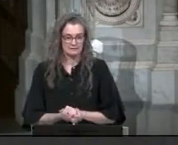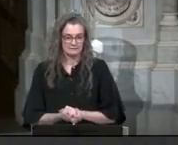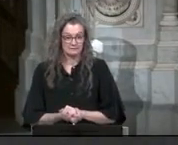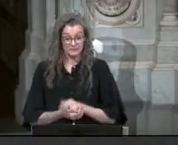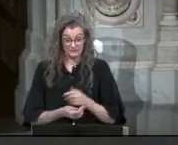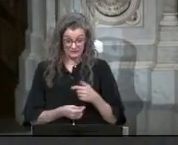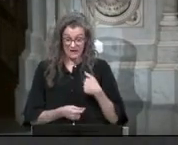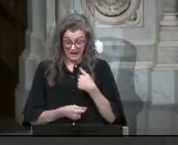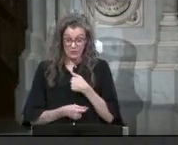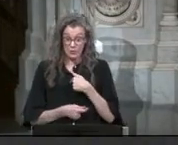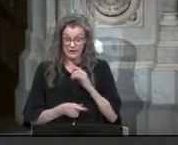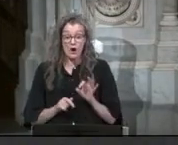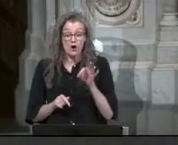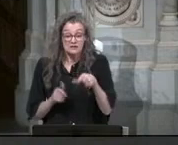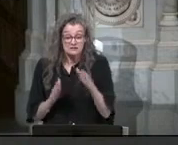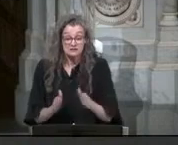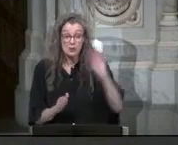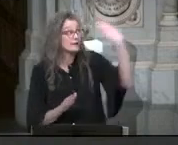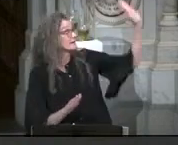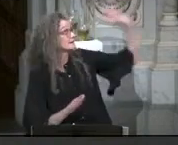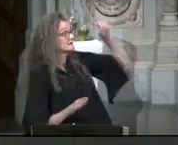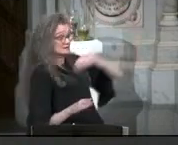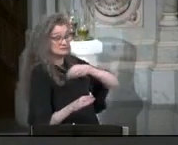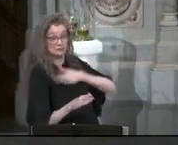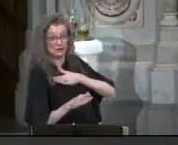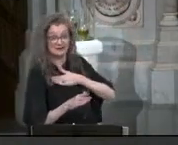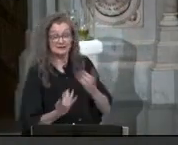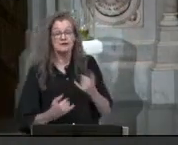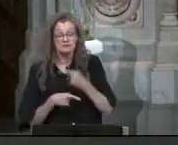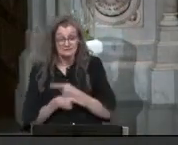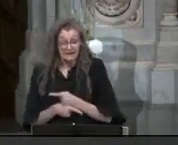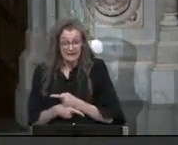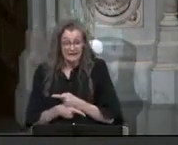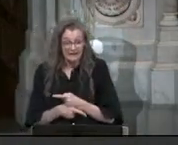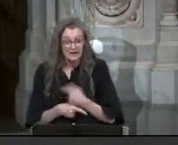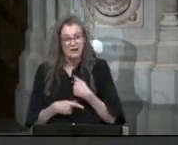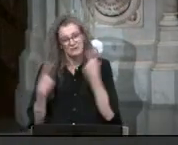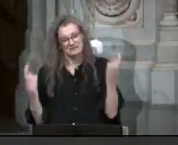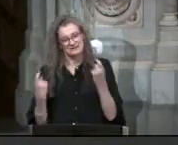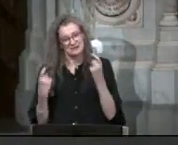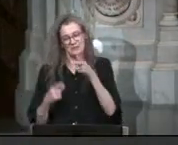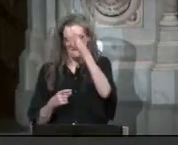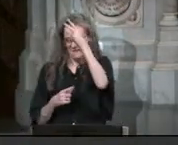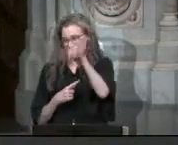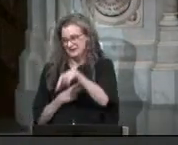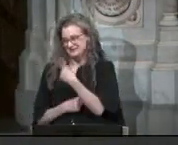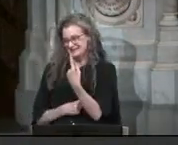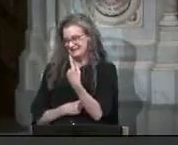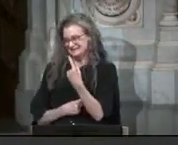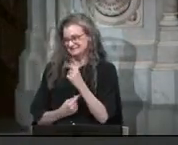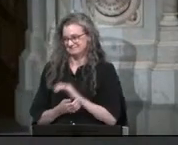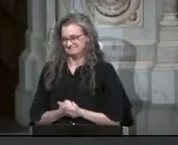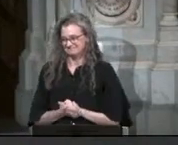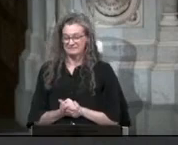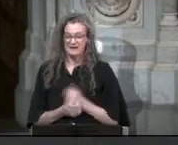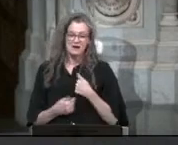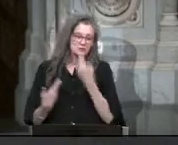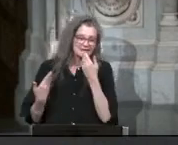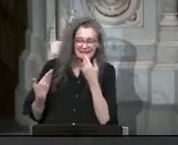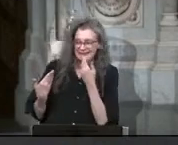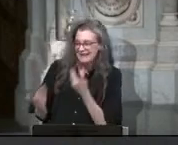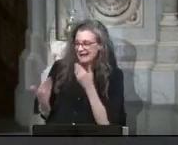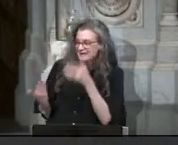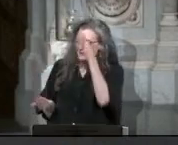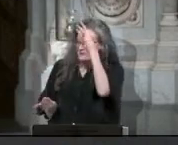May God have our souls in grace. Today, we celebrate Father's Day. We give thanks to